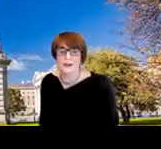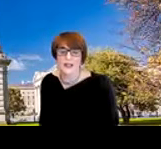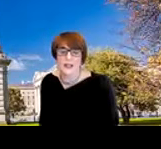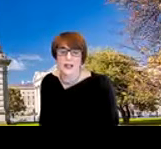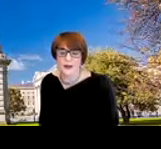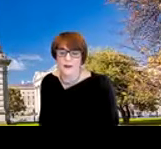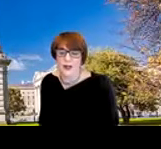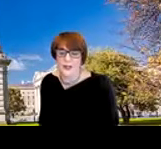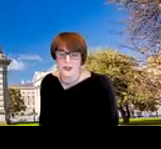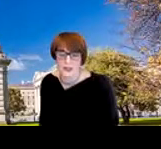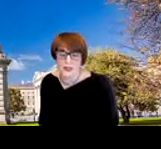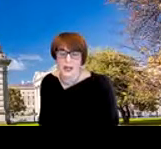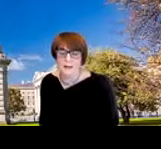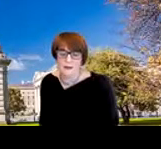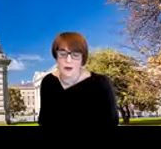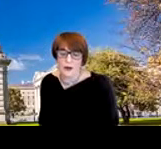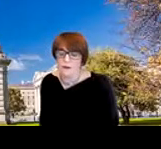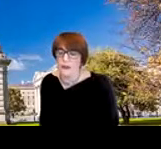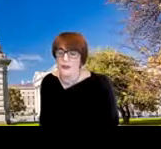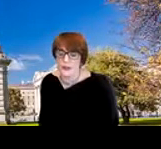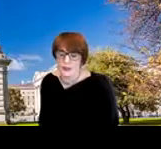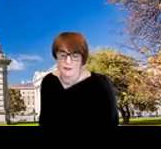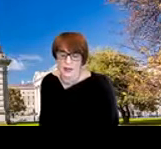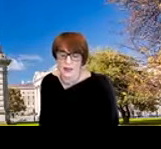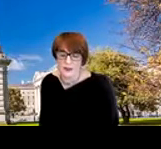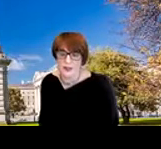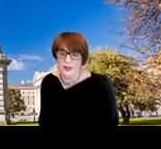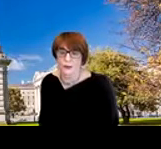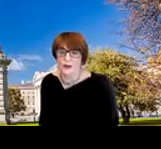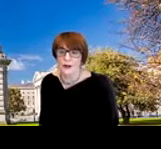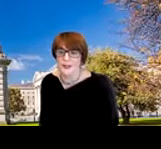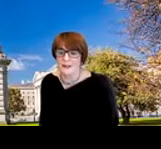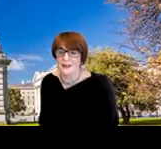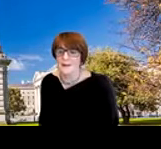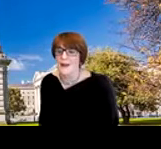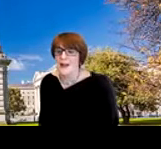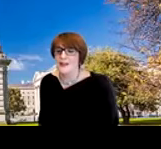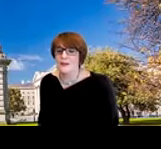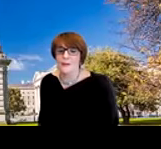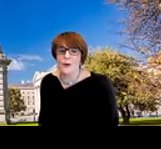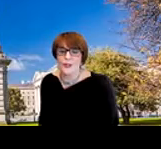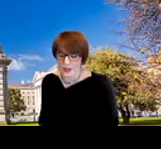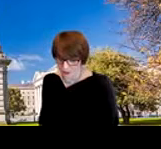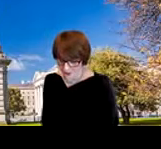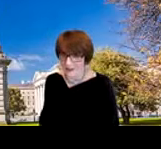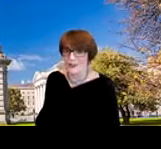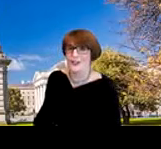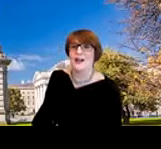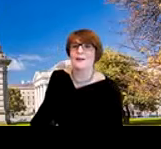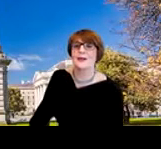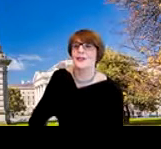scientific committee and our advisors, and above all, our funders that have made this work possible. The reports are